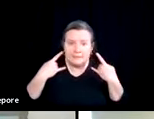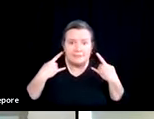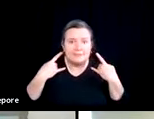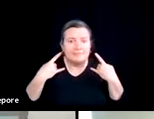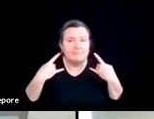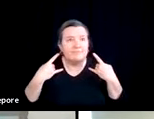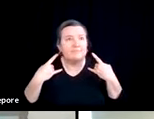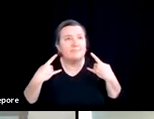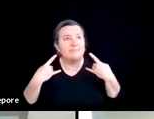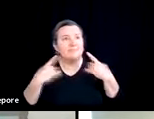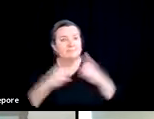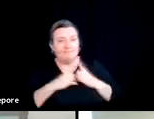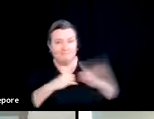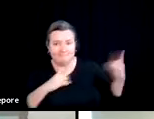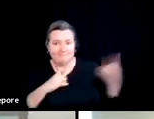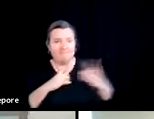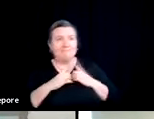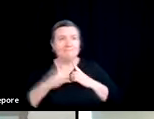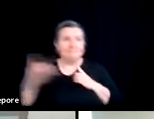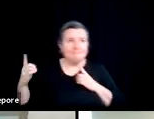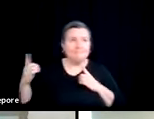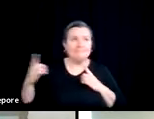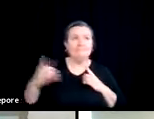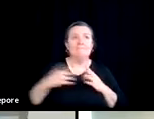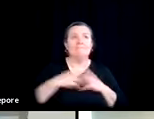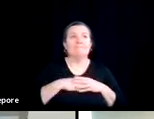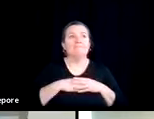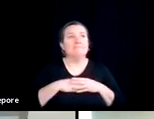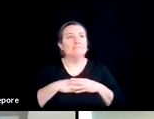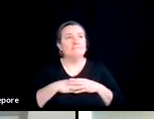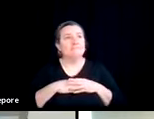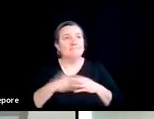close, take yourself off the field.